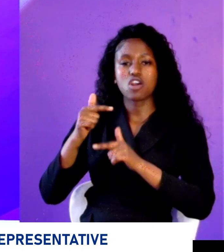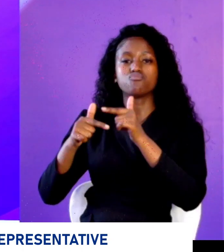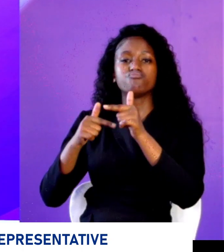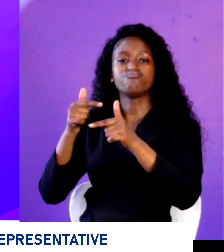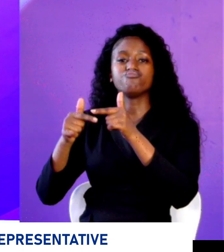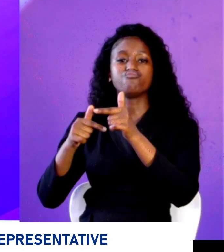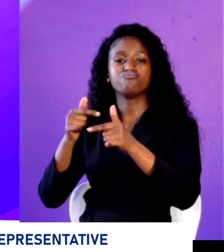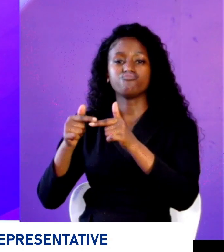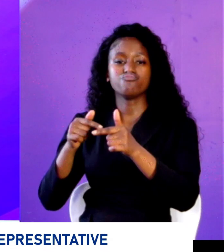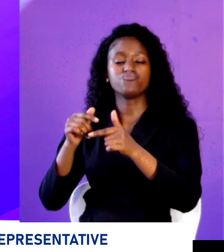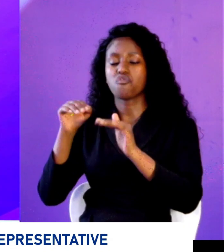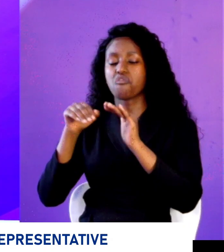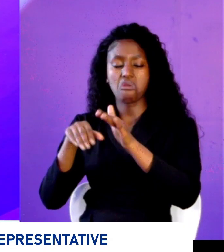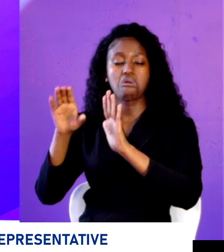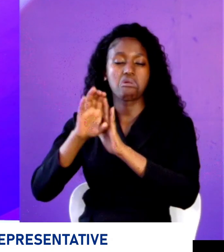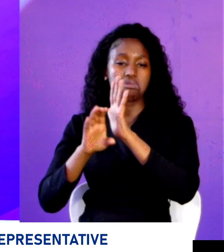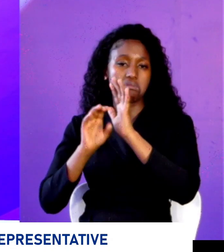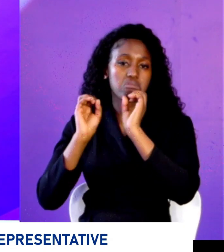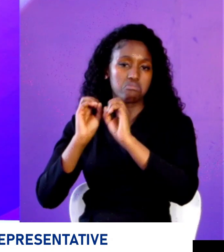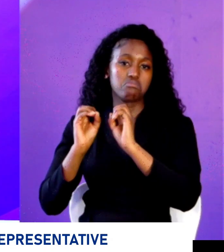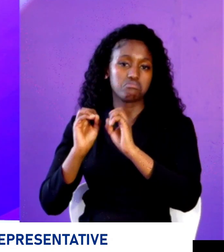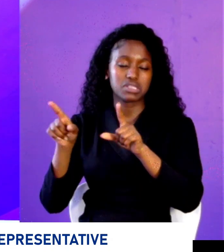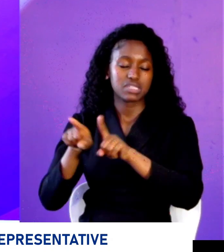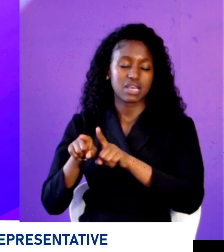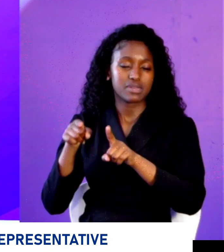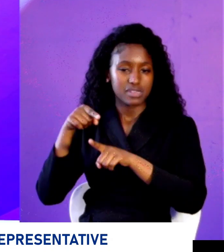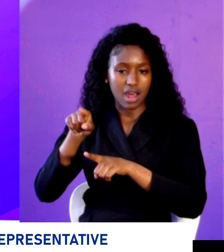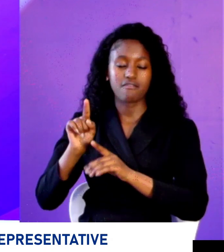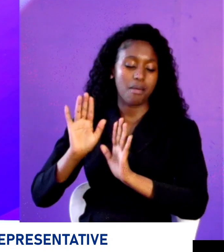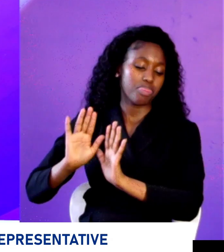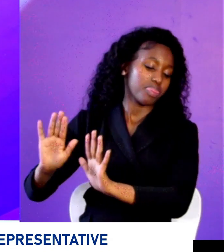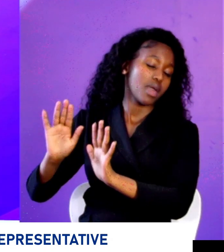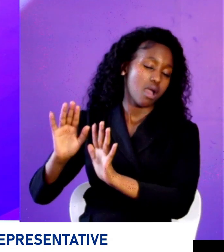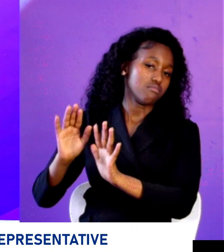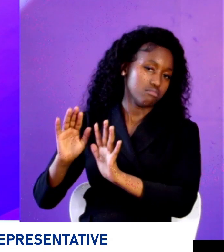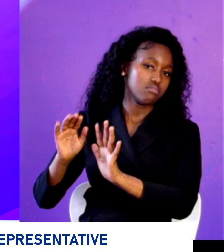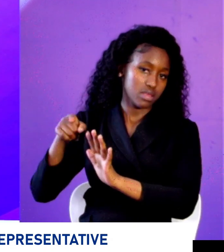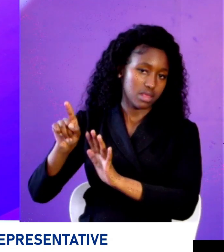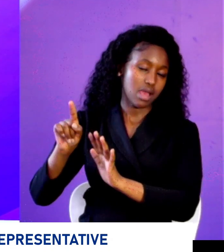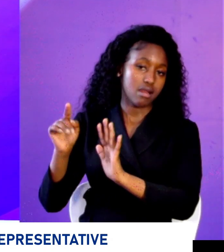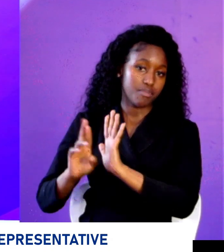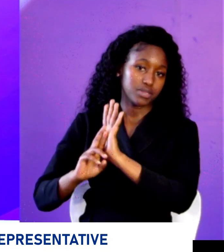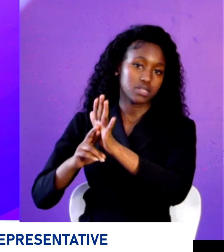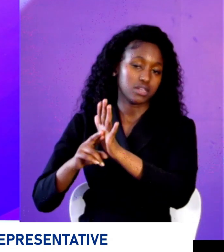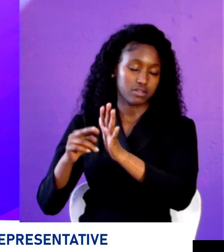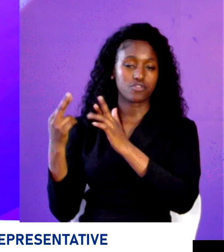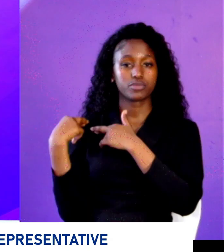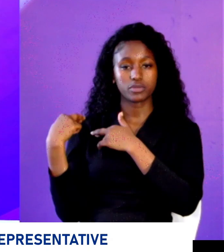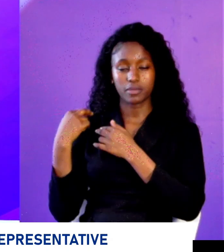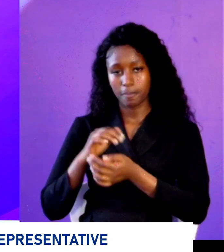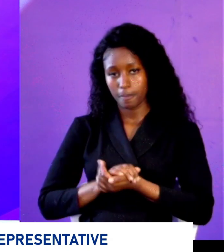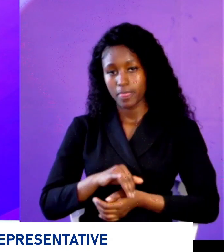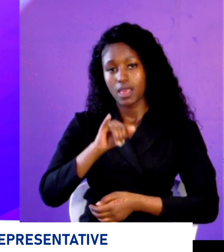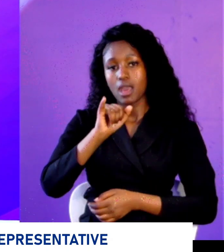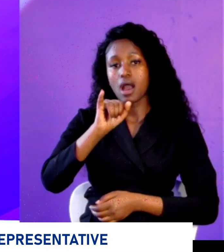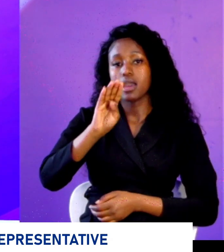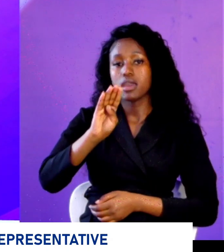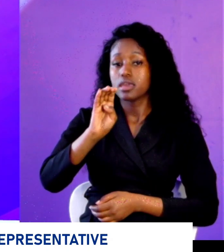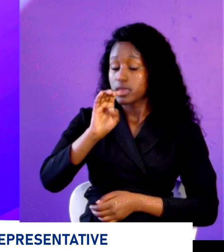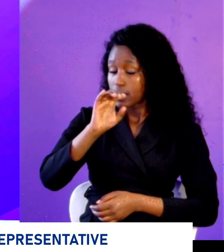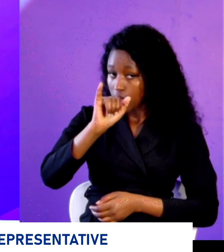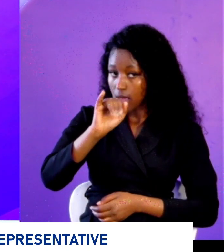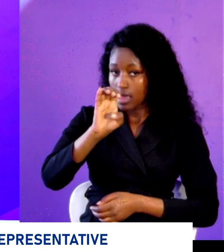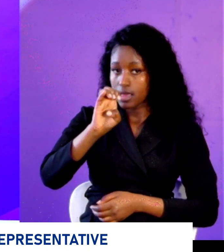constitutional violations and abandonment of her representative duties. The IEBC has